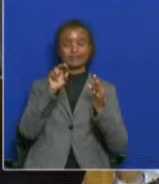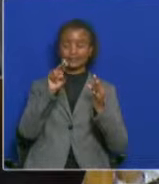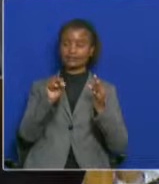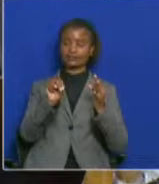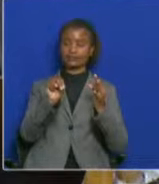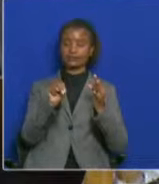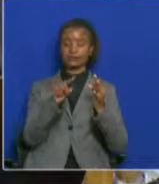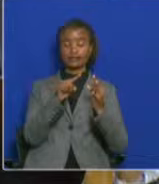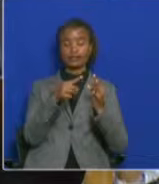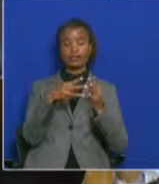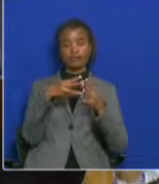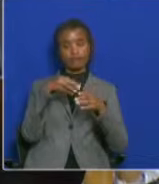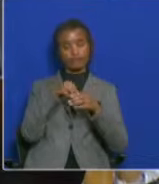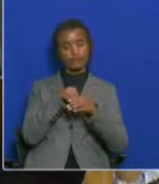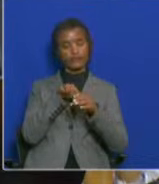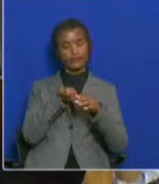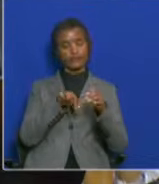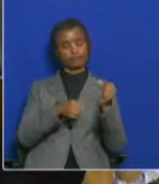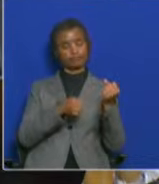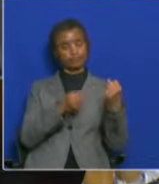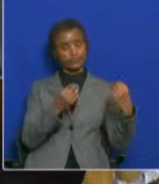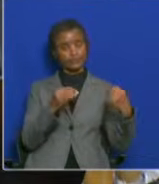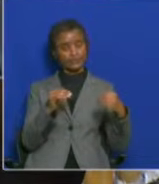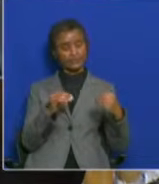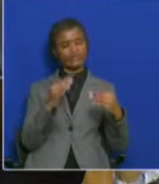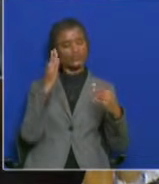no stranger to crime